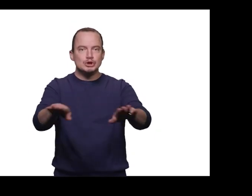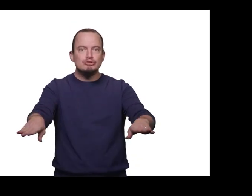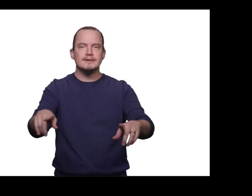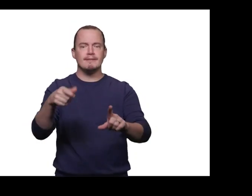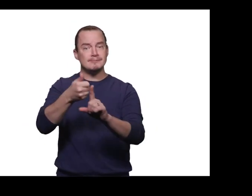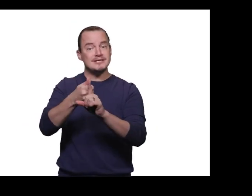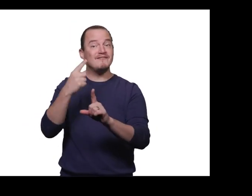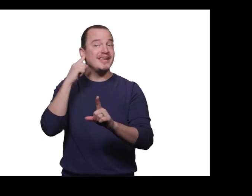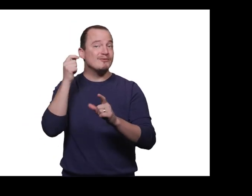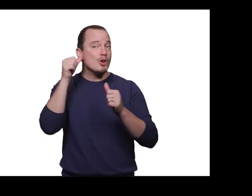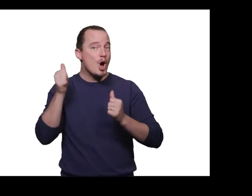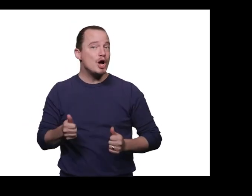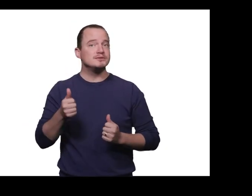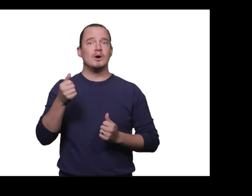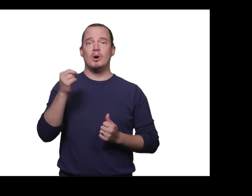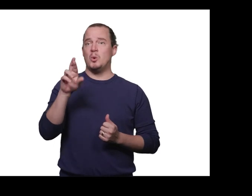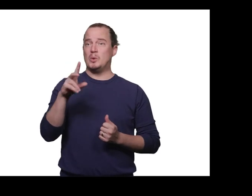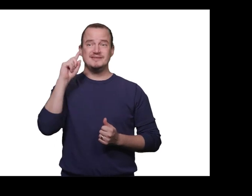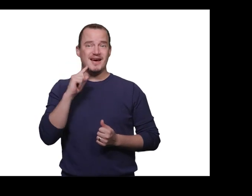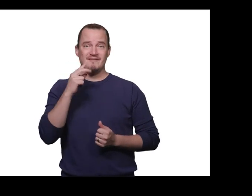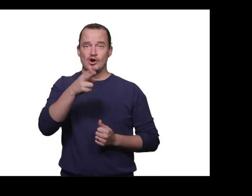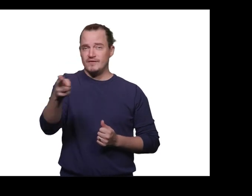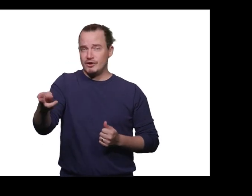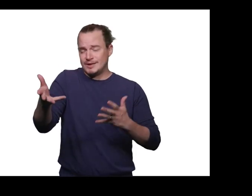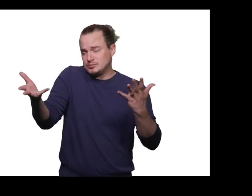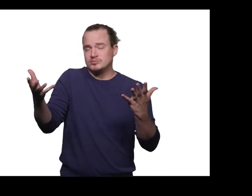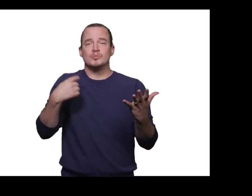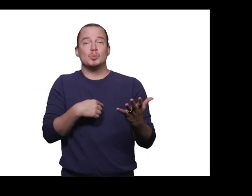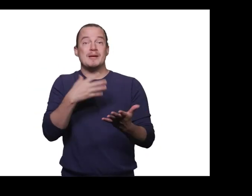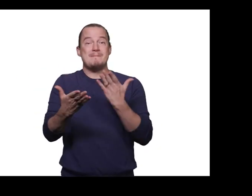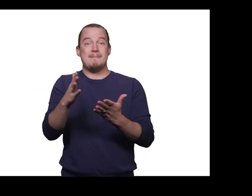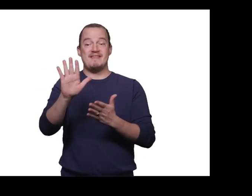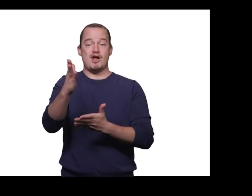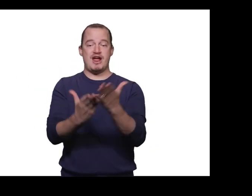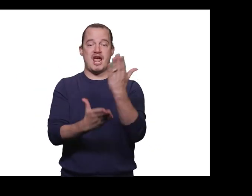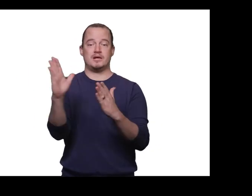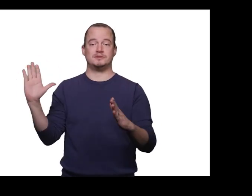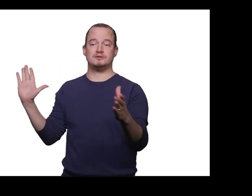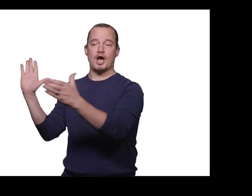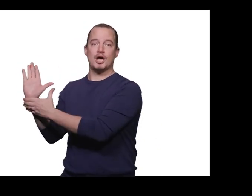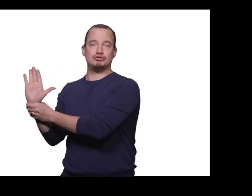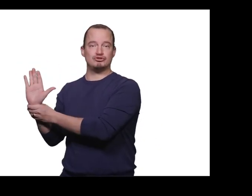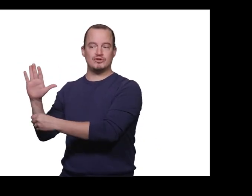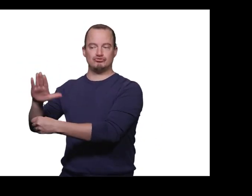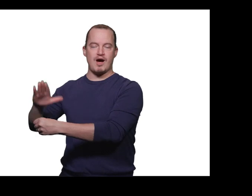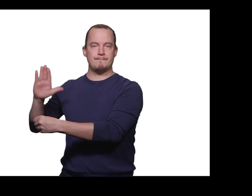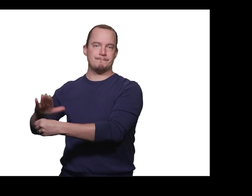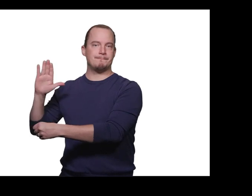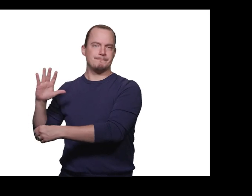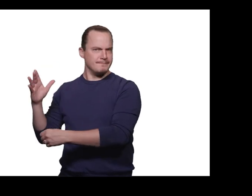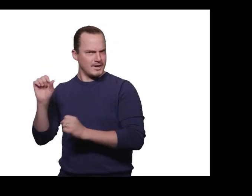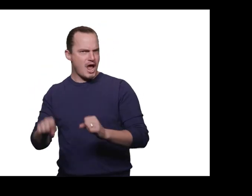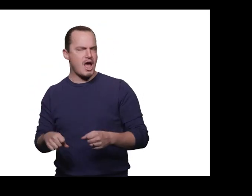working with children with hearing loss or deafness, we will maybe put their hands on